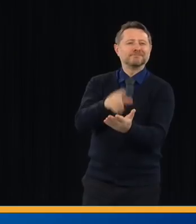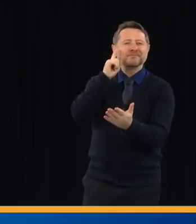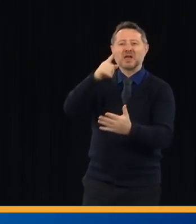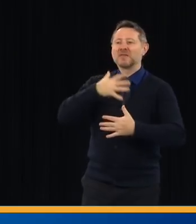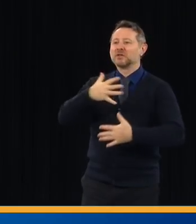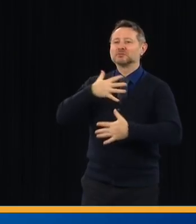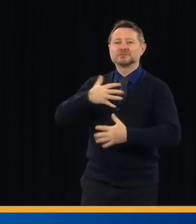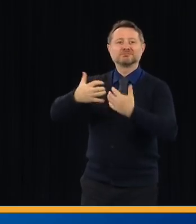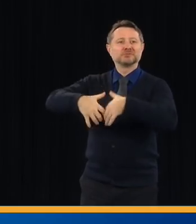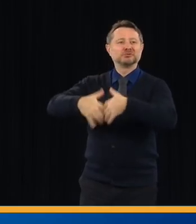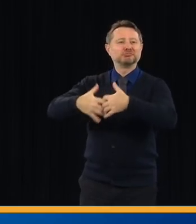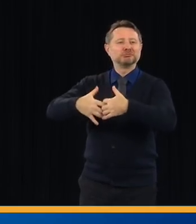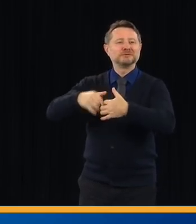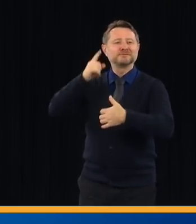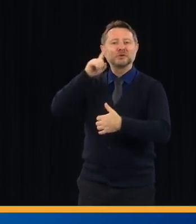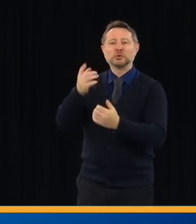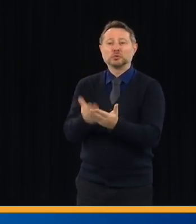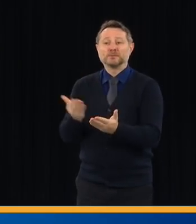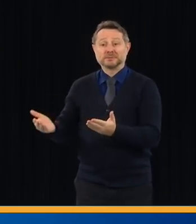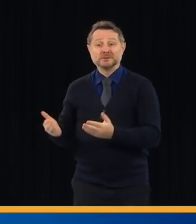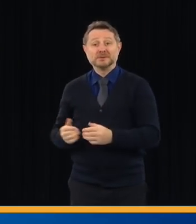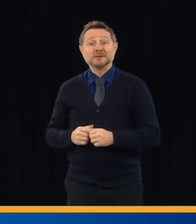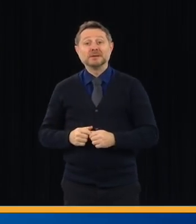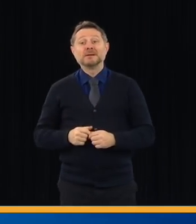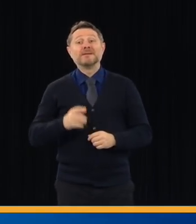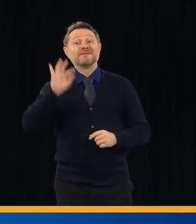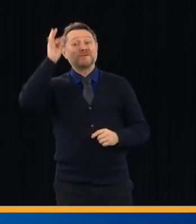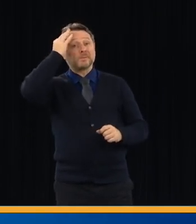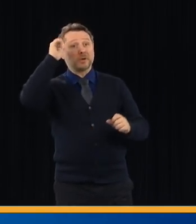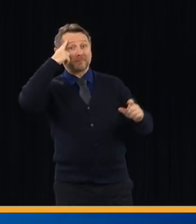17,000 is, the federal stockpile